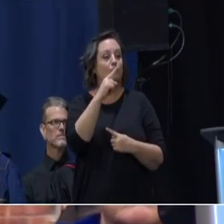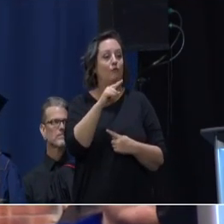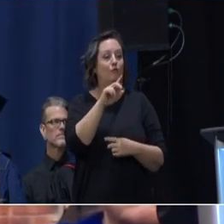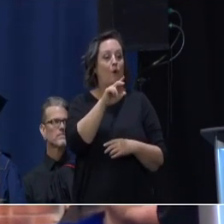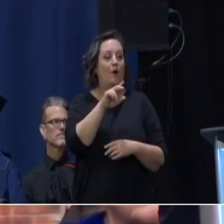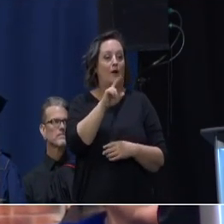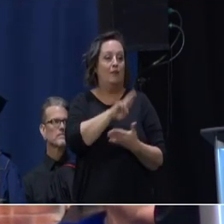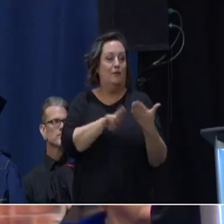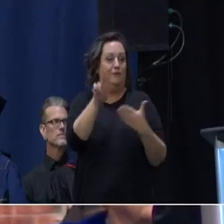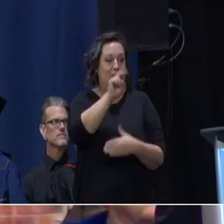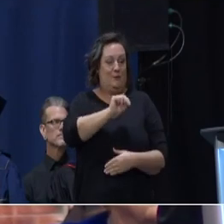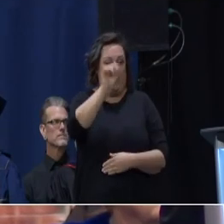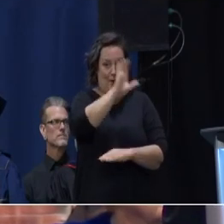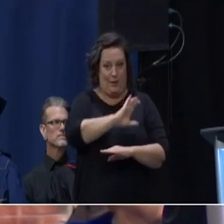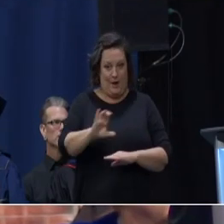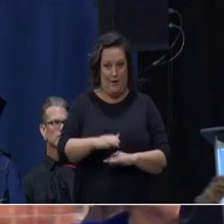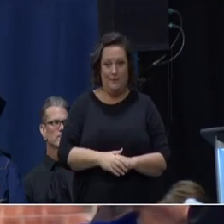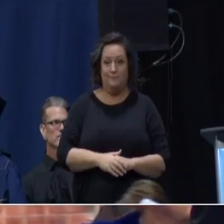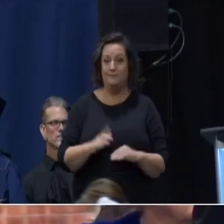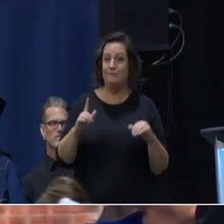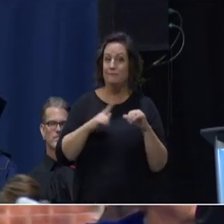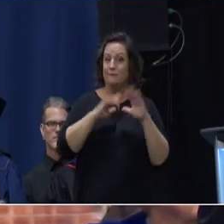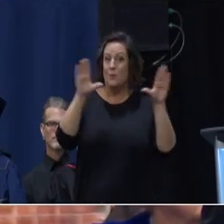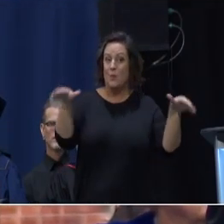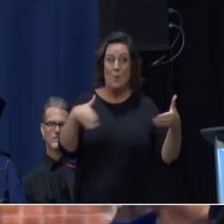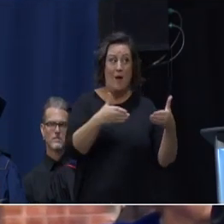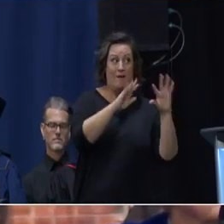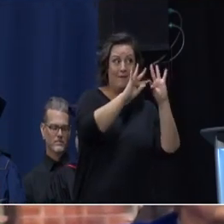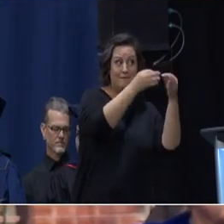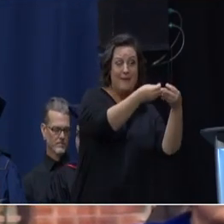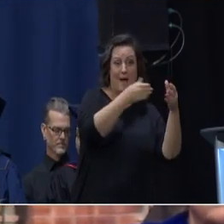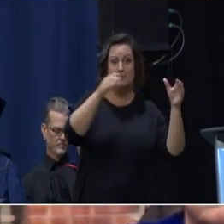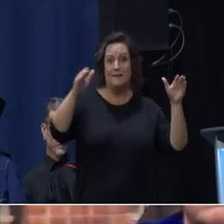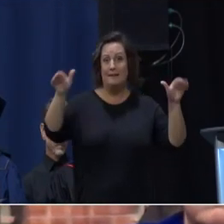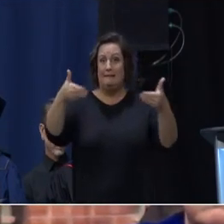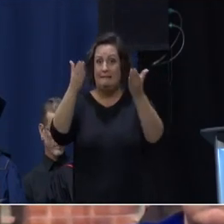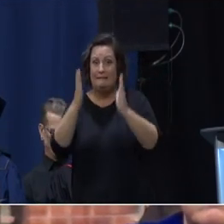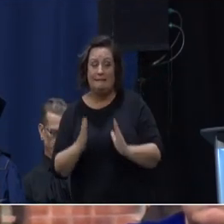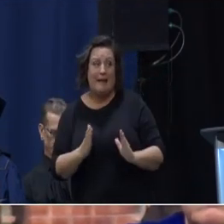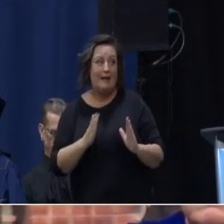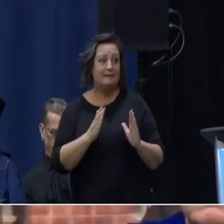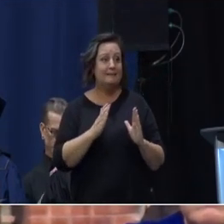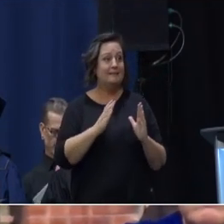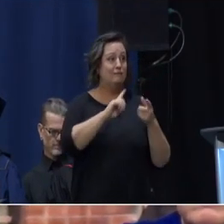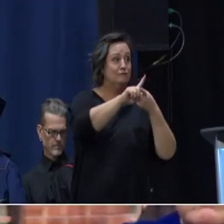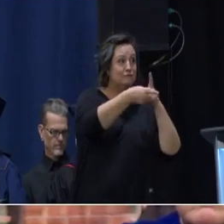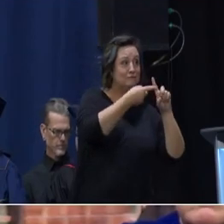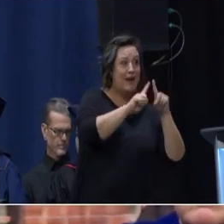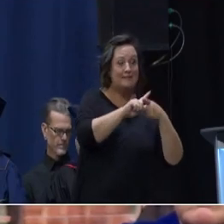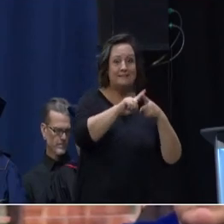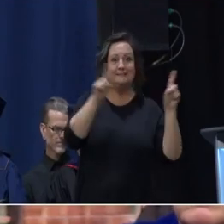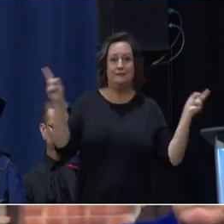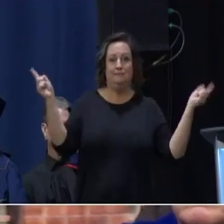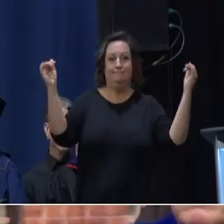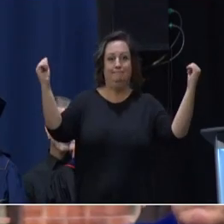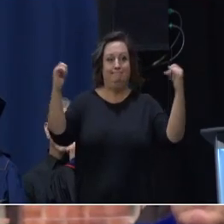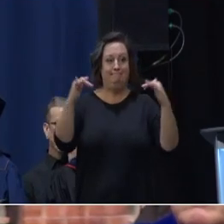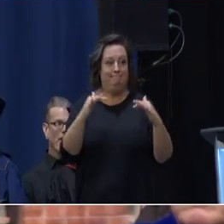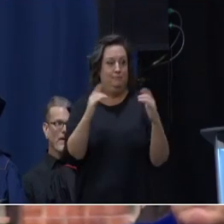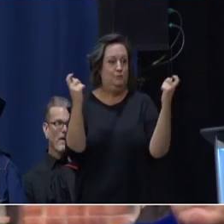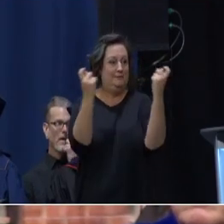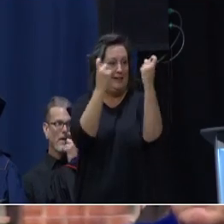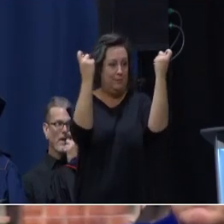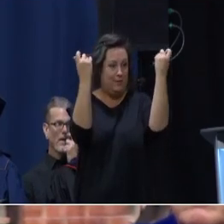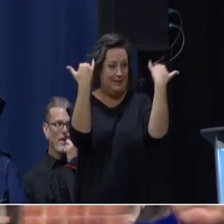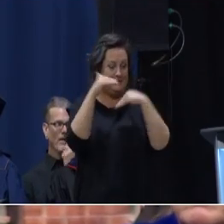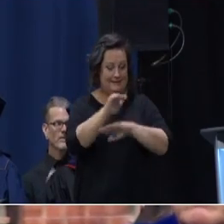Colorado. I'd like to first welcome the families and guests and friends of our graduate, and thank you for coming and celebrating with us this